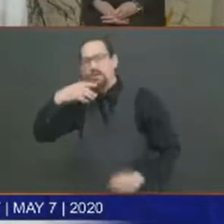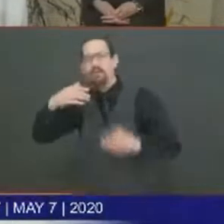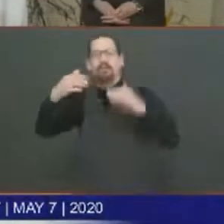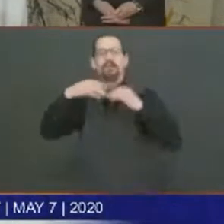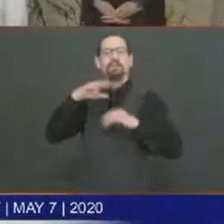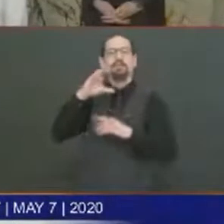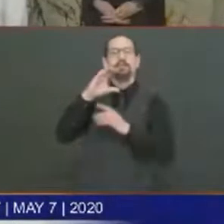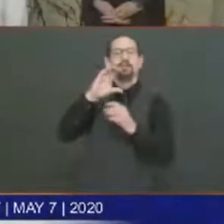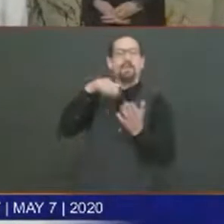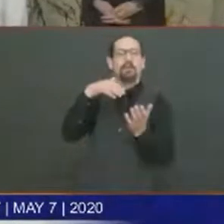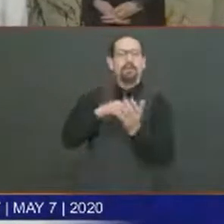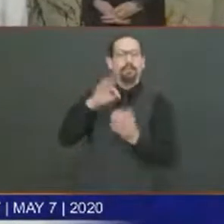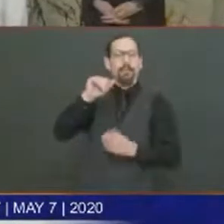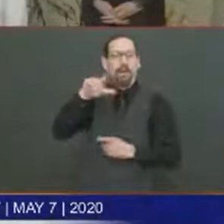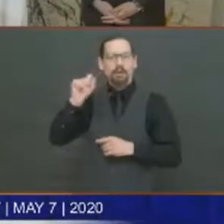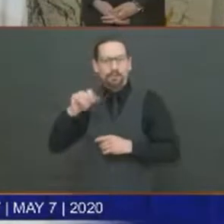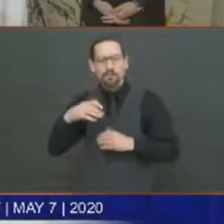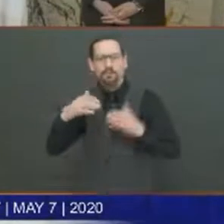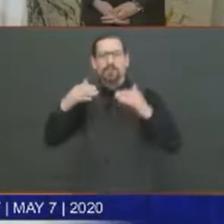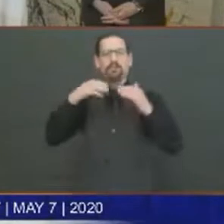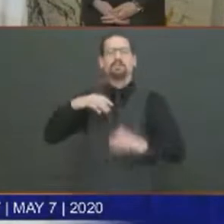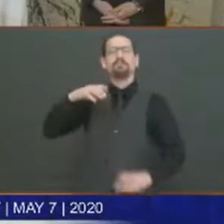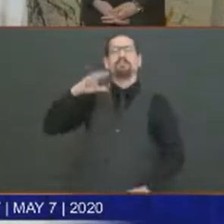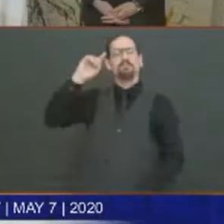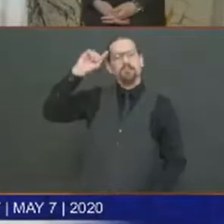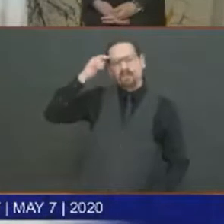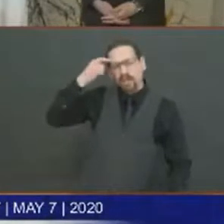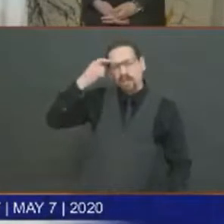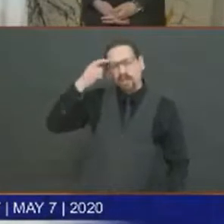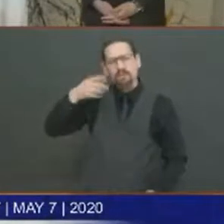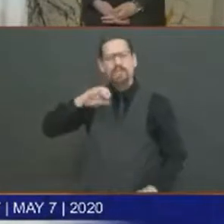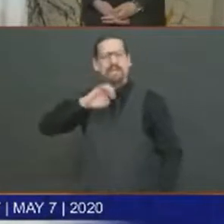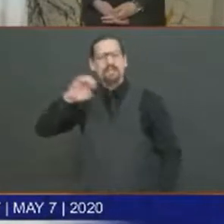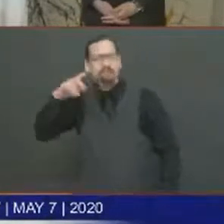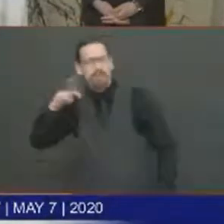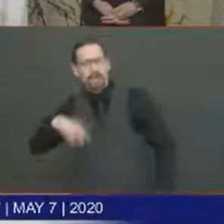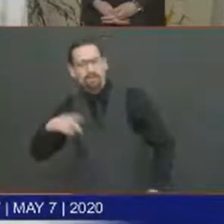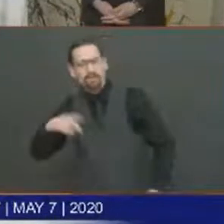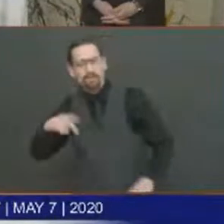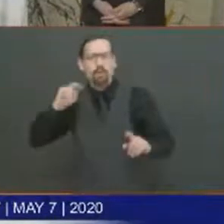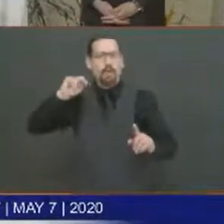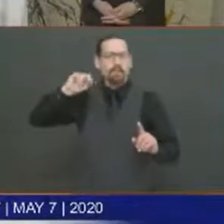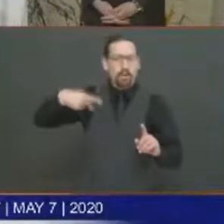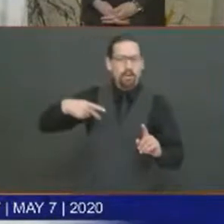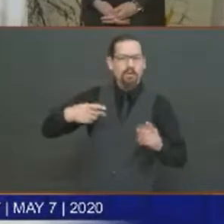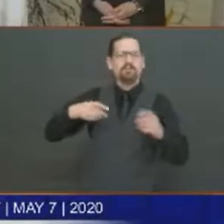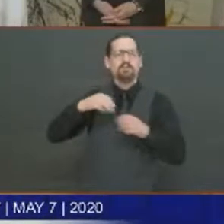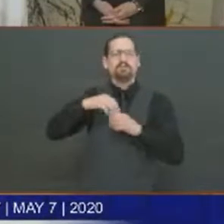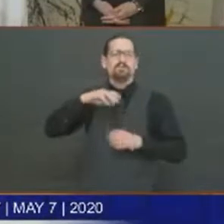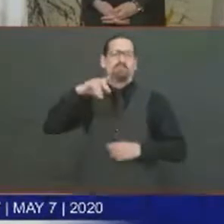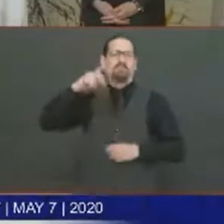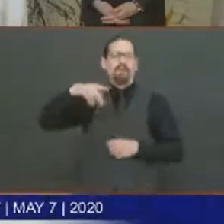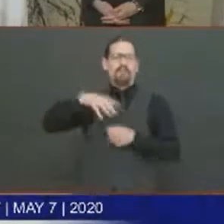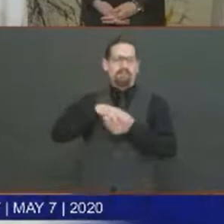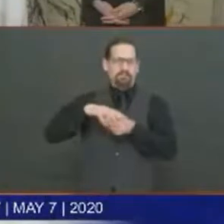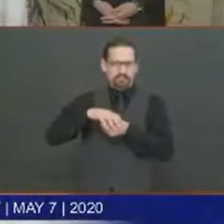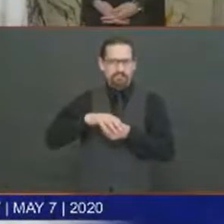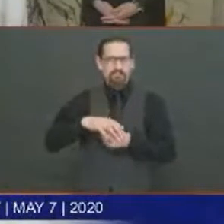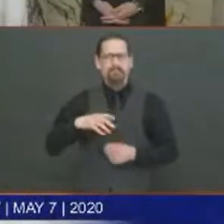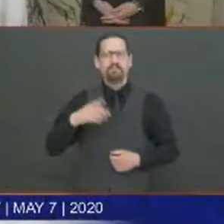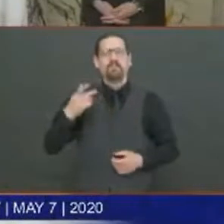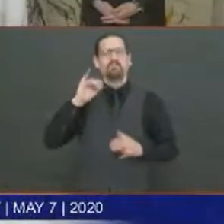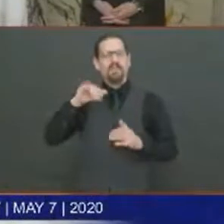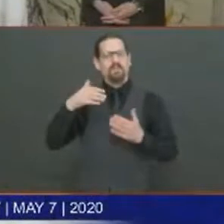Newport, other places. We have new rapid testing site in Central Falls. We have